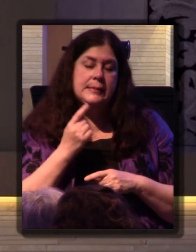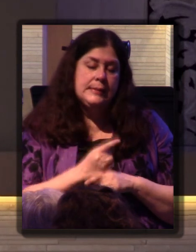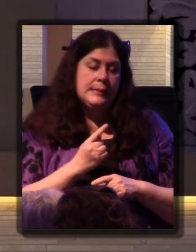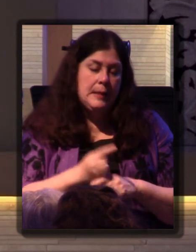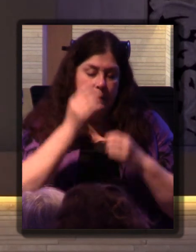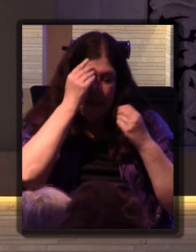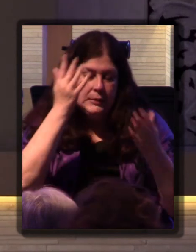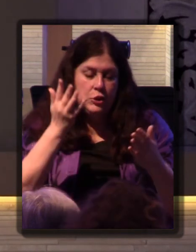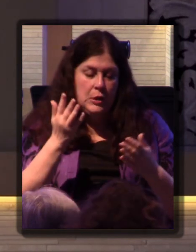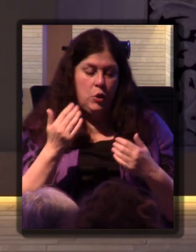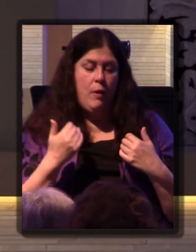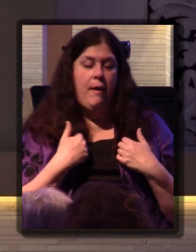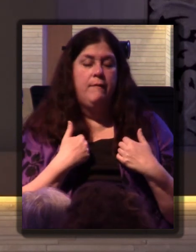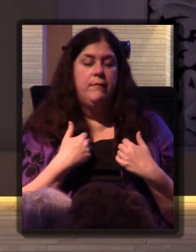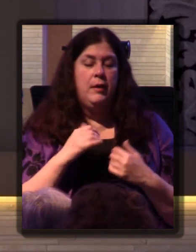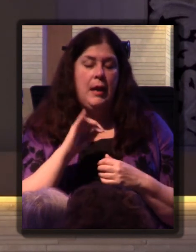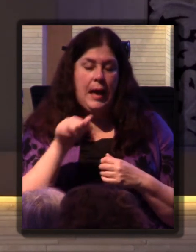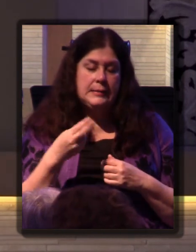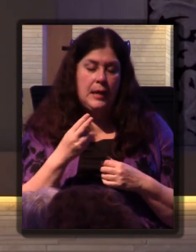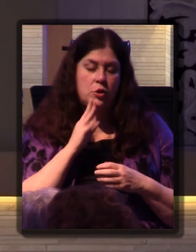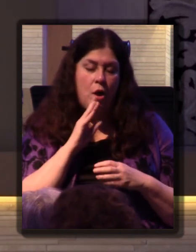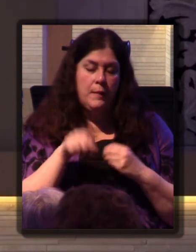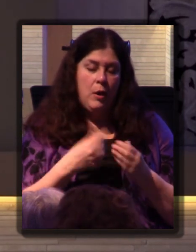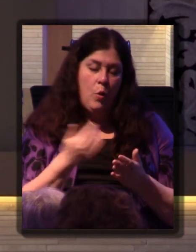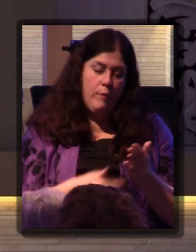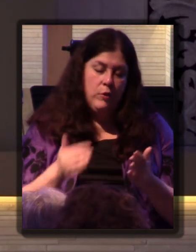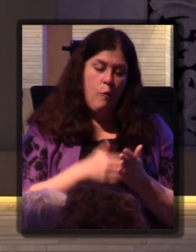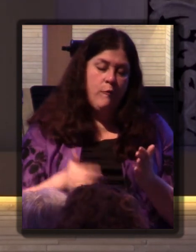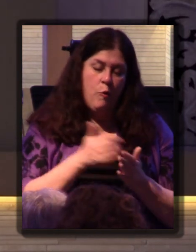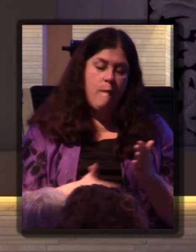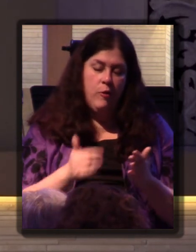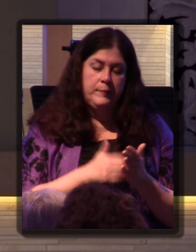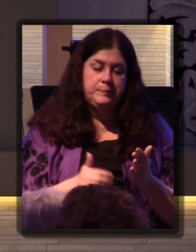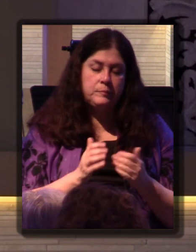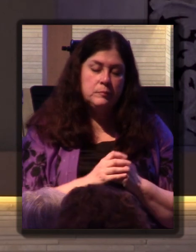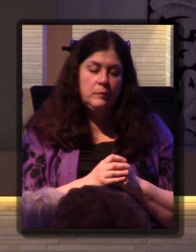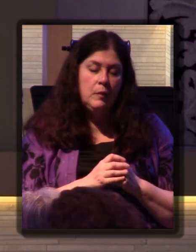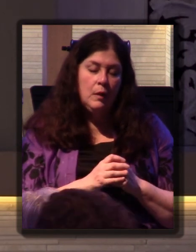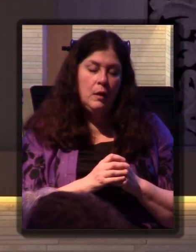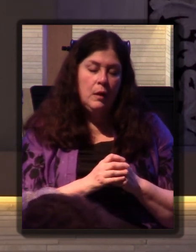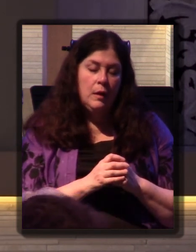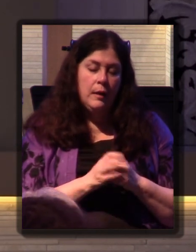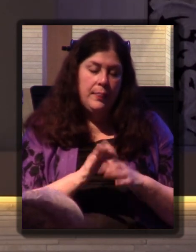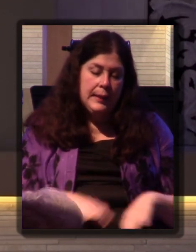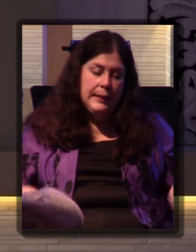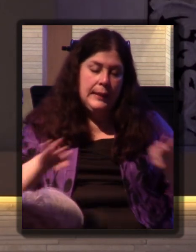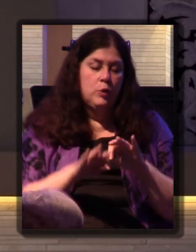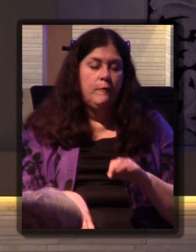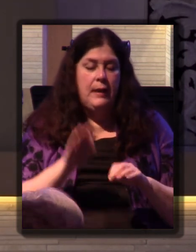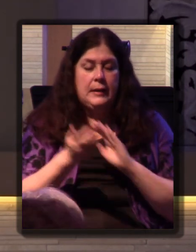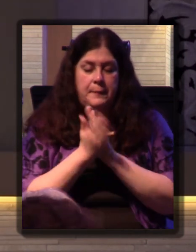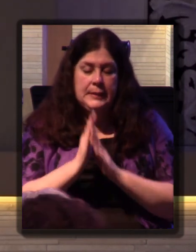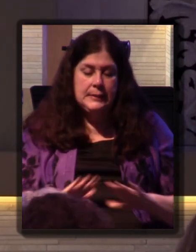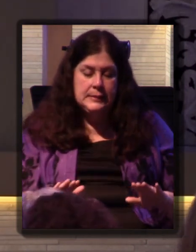and this consistent message that you had Isaiah hit on over and over and over and over again,